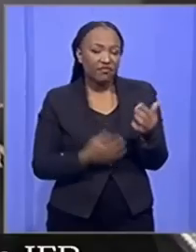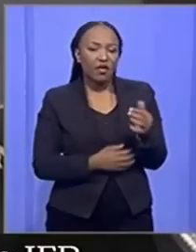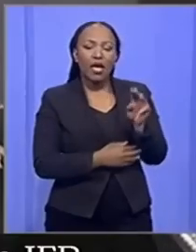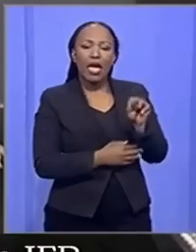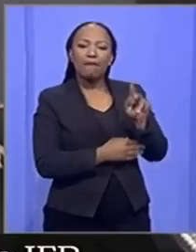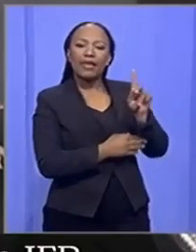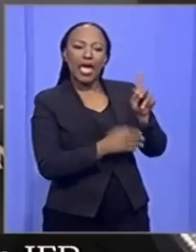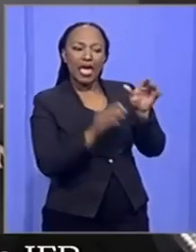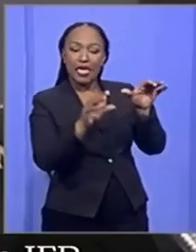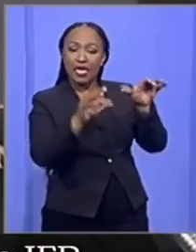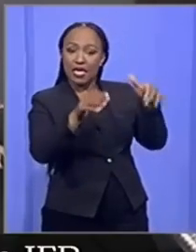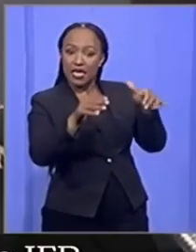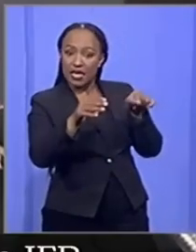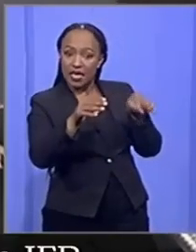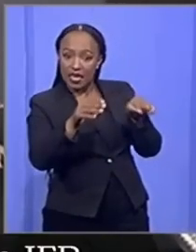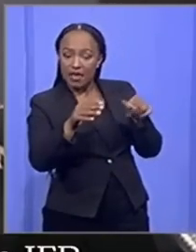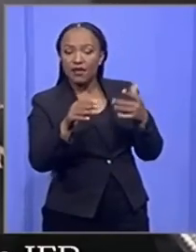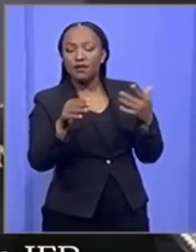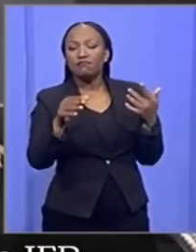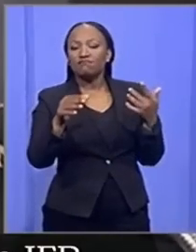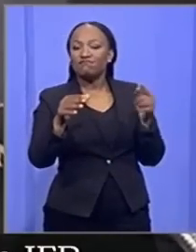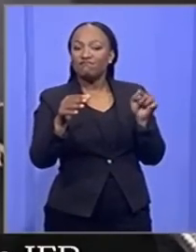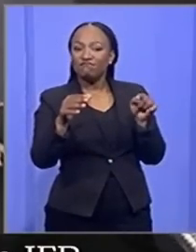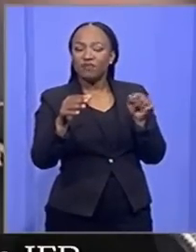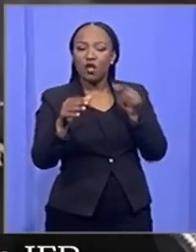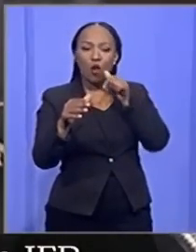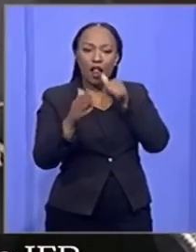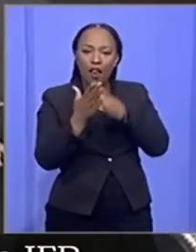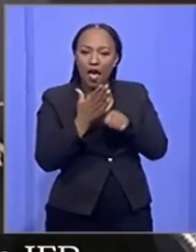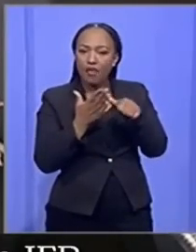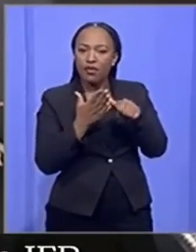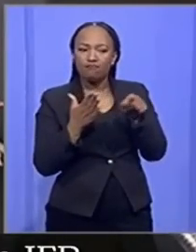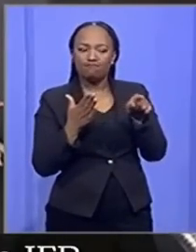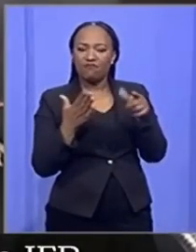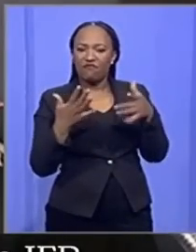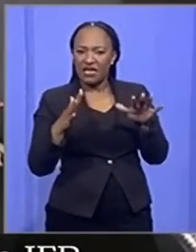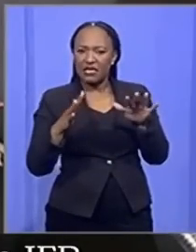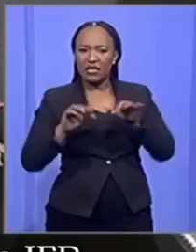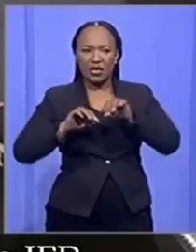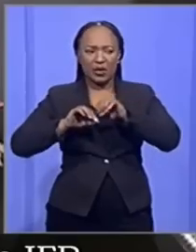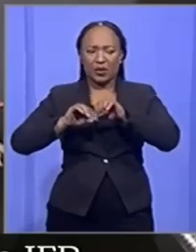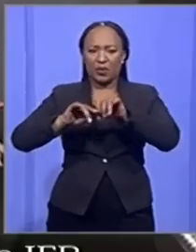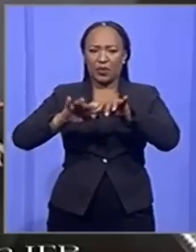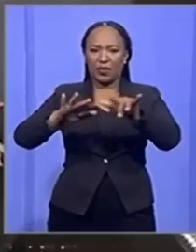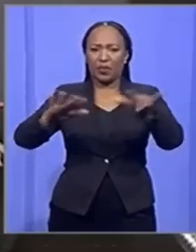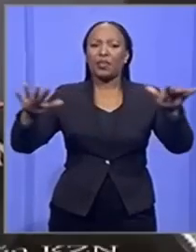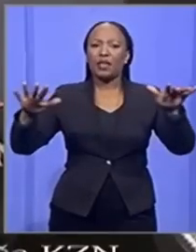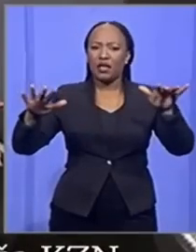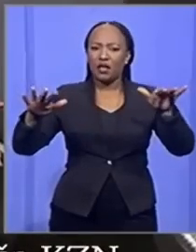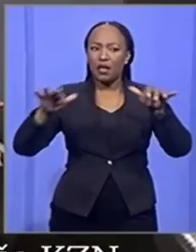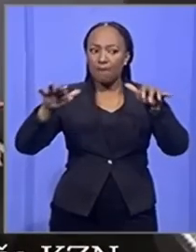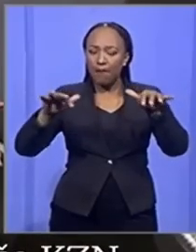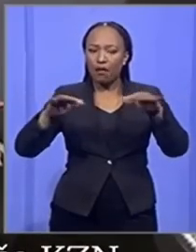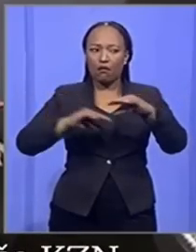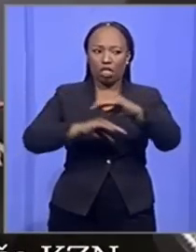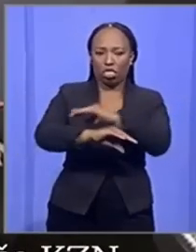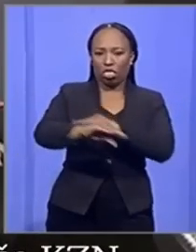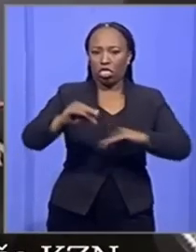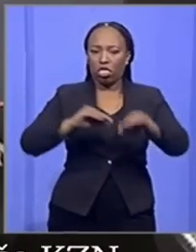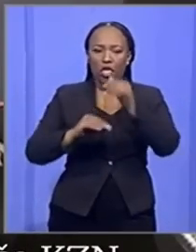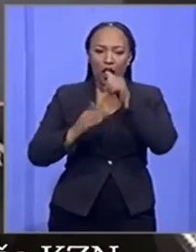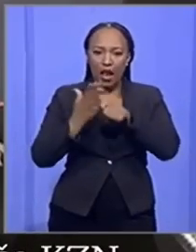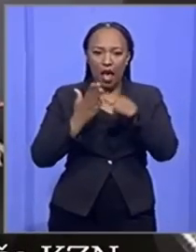party question and the subsequent letter which has been circulating in the public domain, we